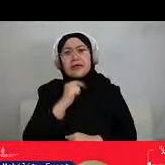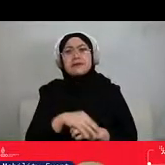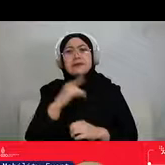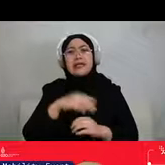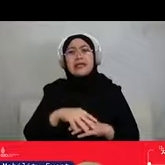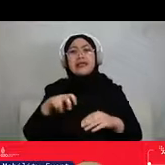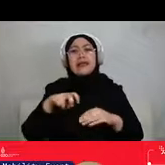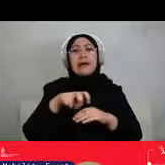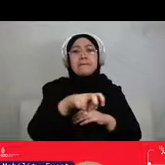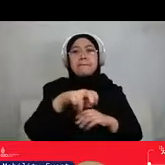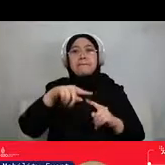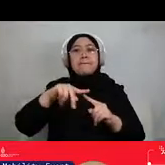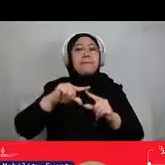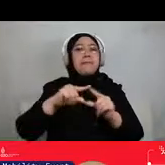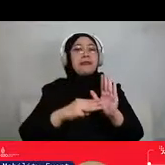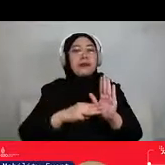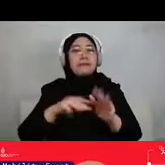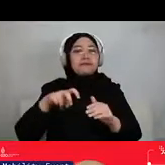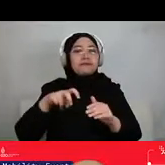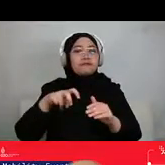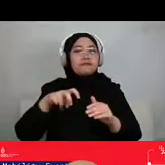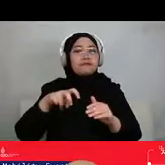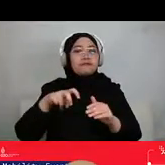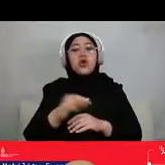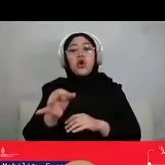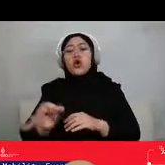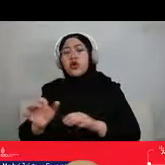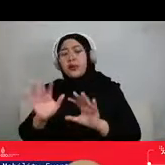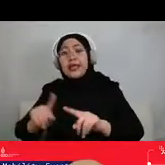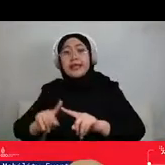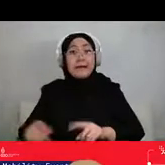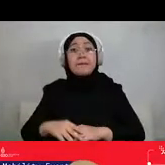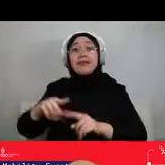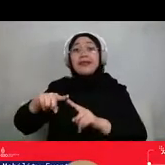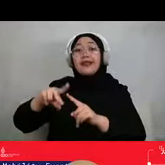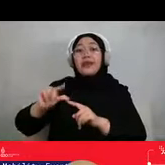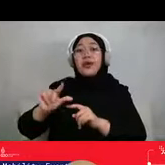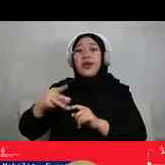there. But the difference being the trolley buses do not need a rail.